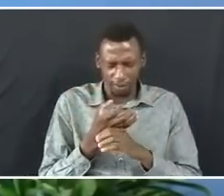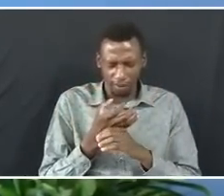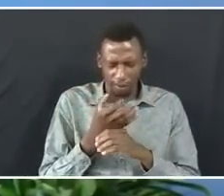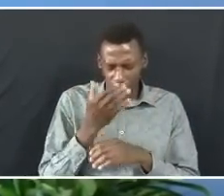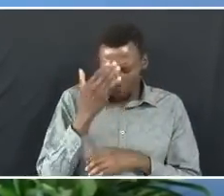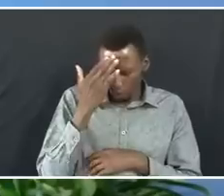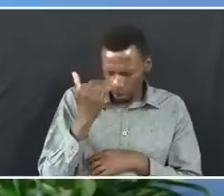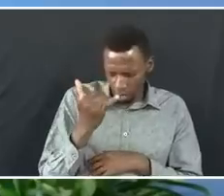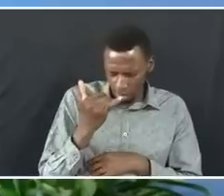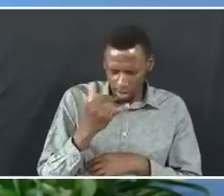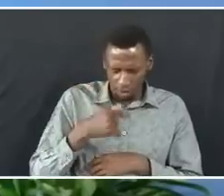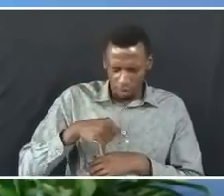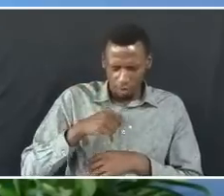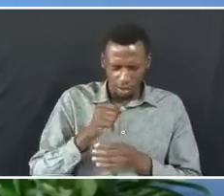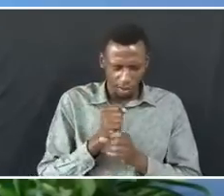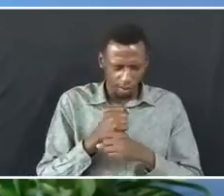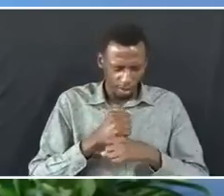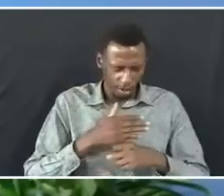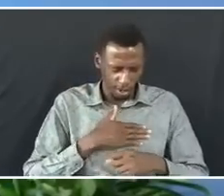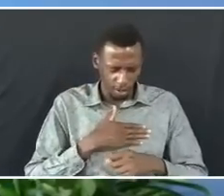we complicated our lives.